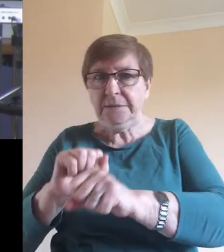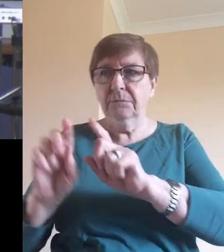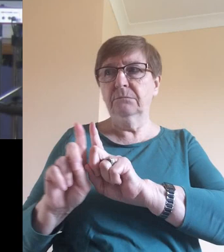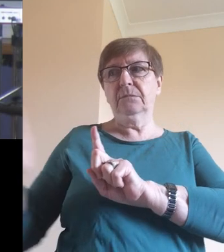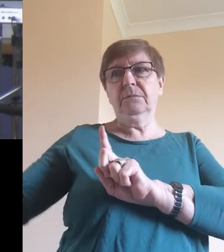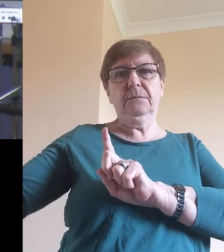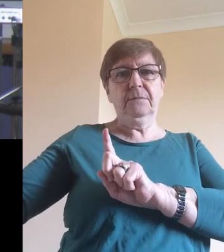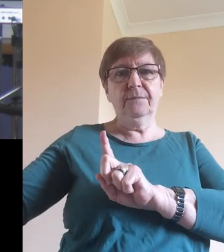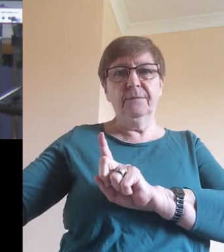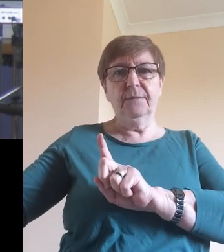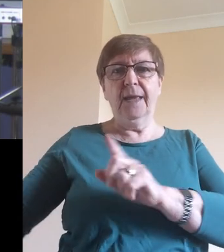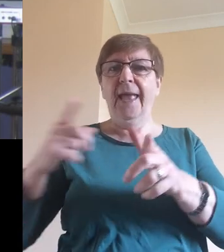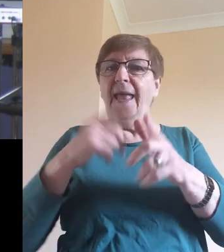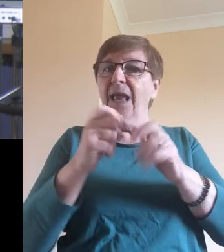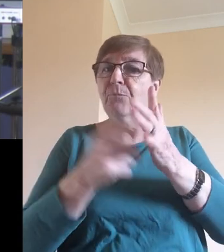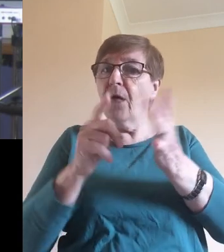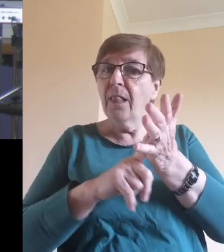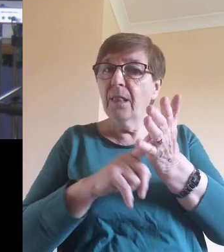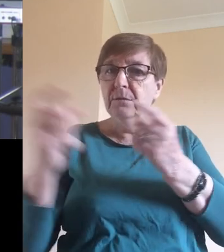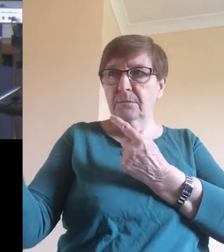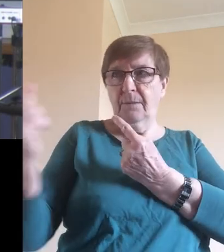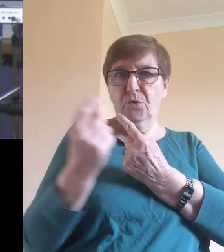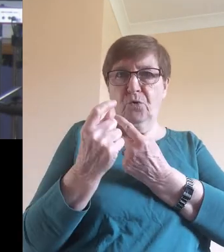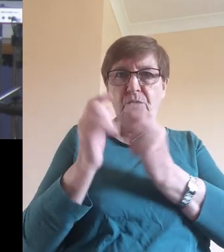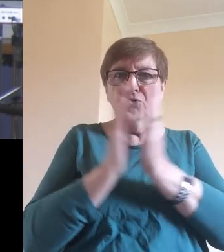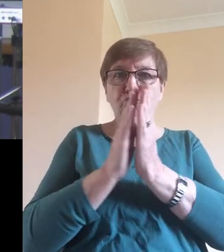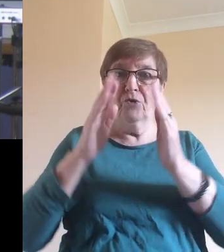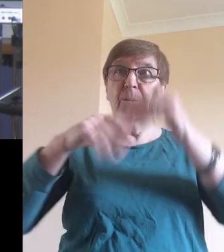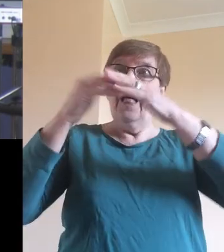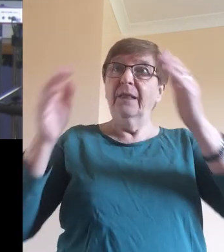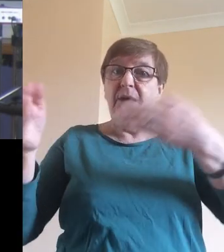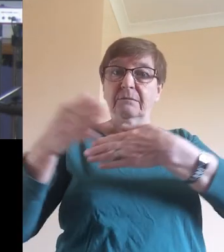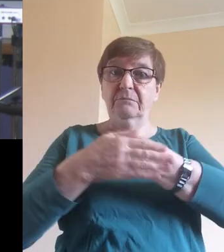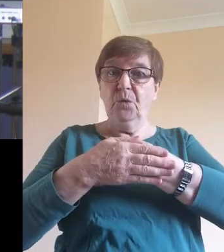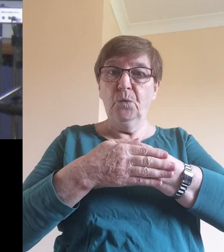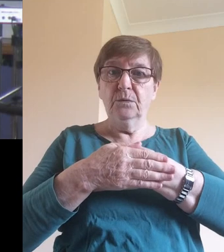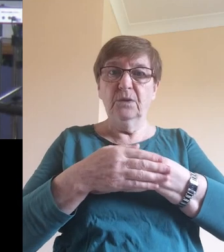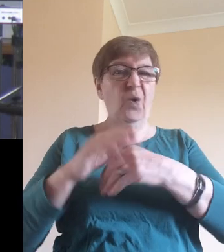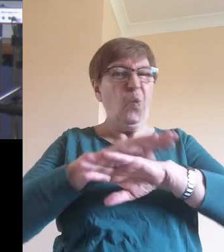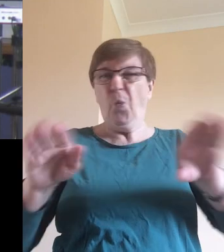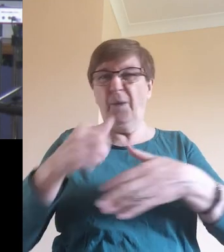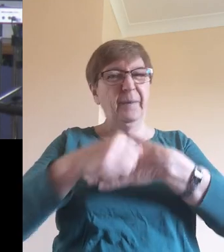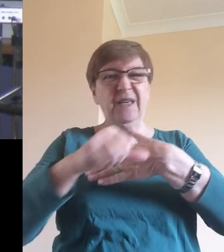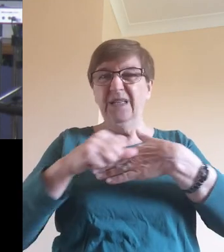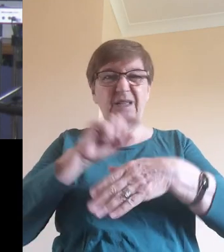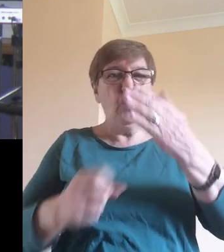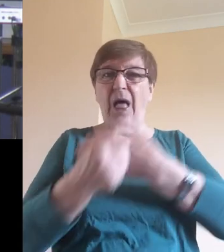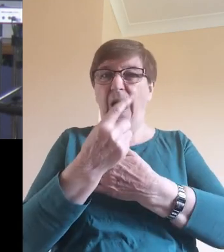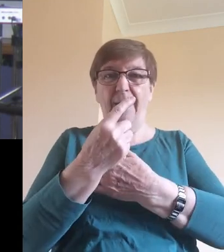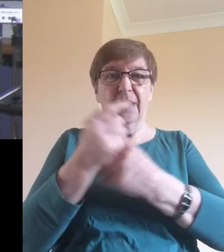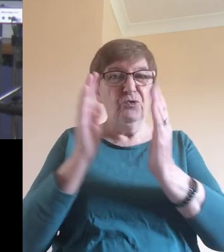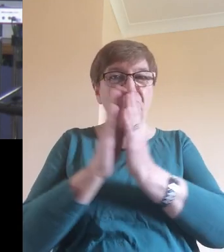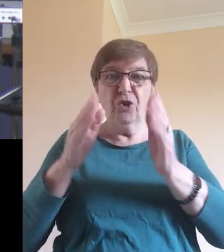April approached, church buildings were closed. There won't be an Easter, the world supposed. There won't be church